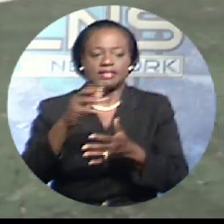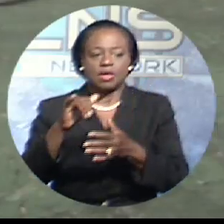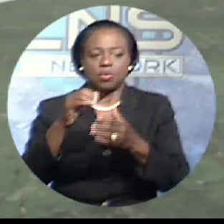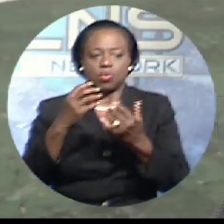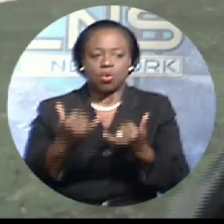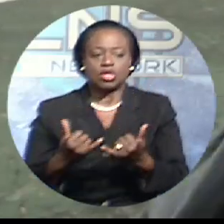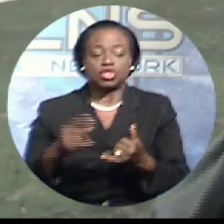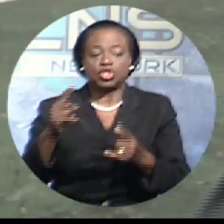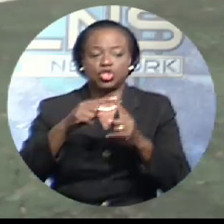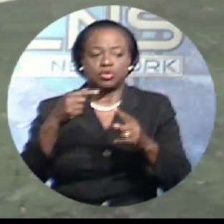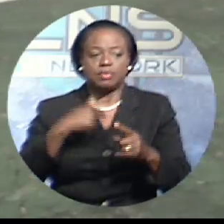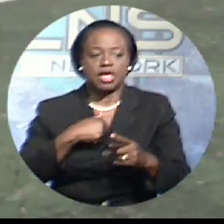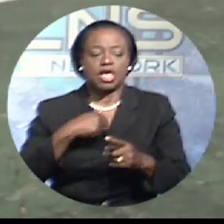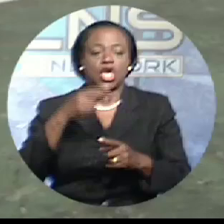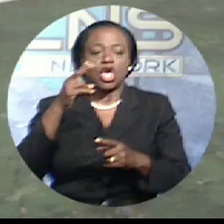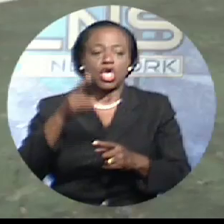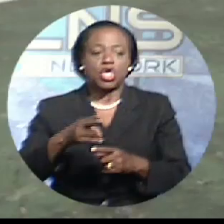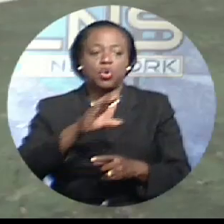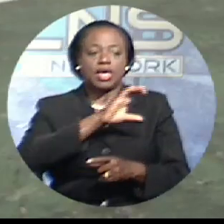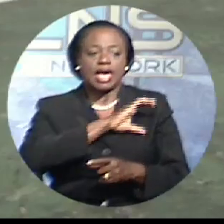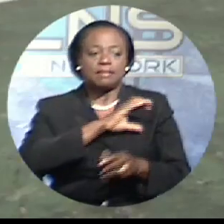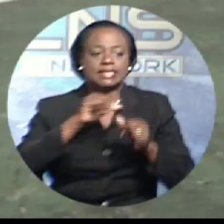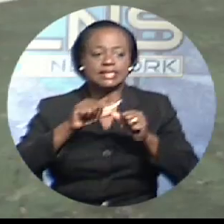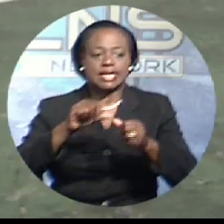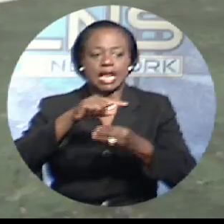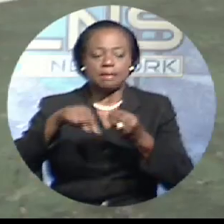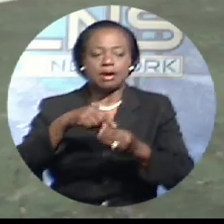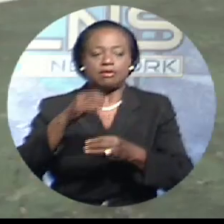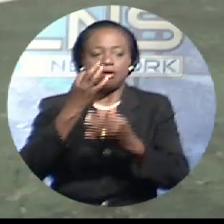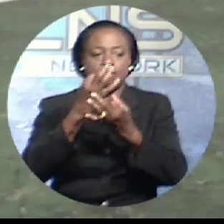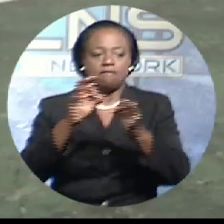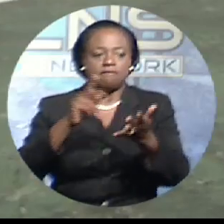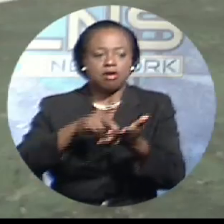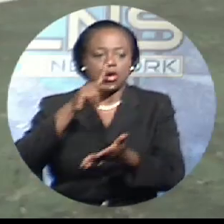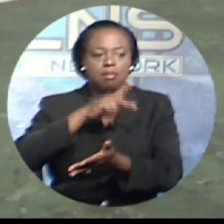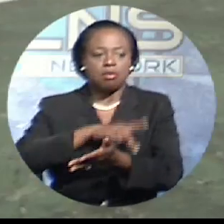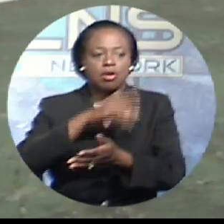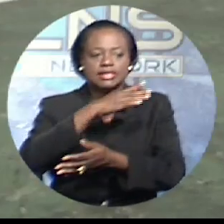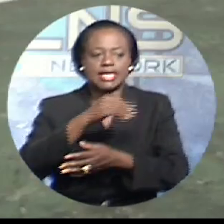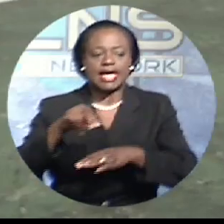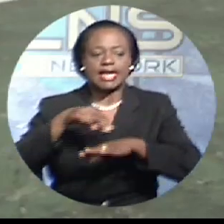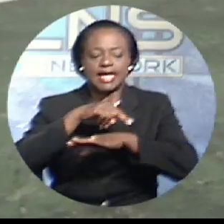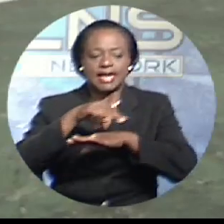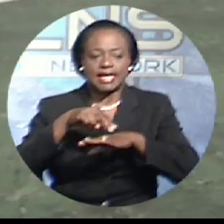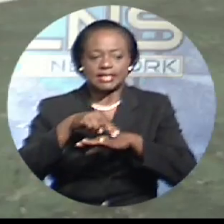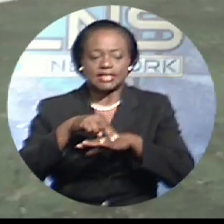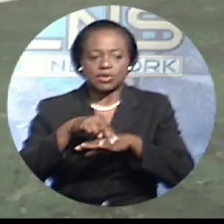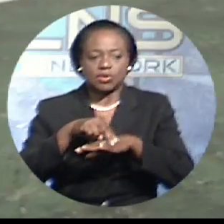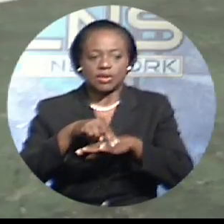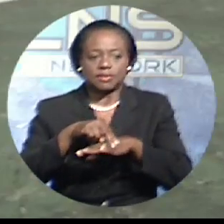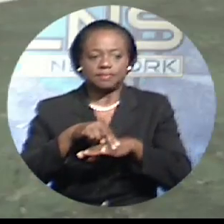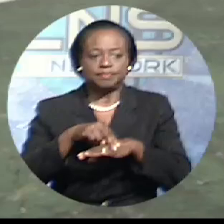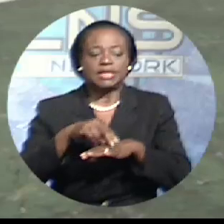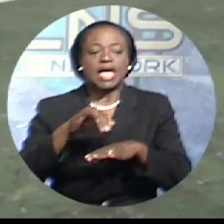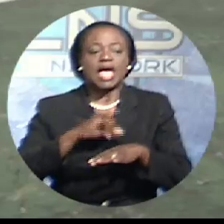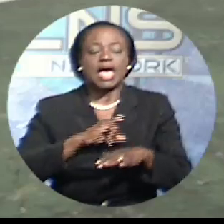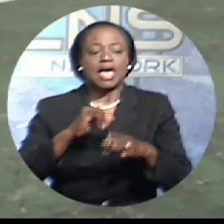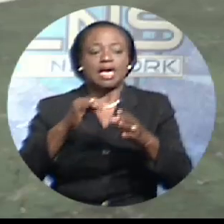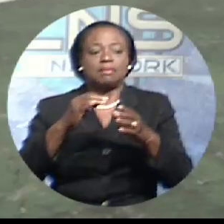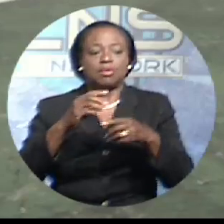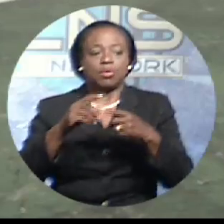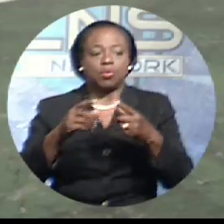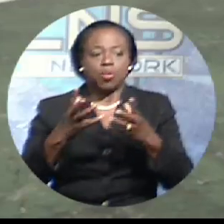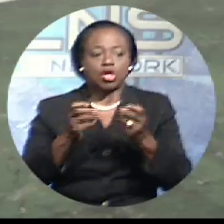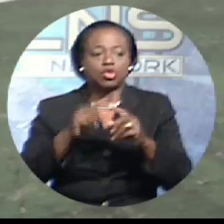Nassau. And I'm a member of the Bahamas Basketball Federation, and I go with what the president is trying to do now to work with